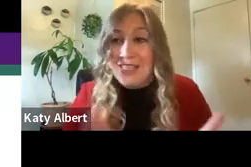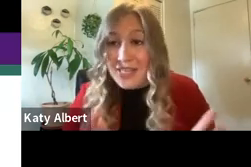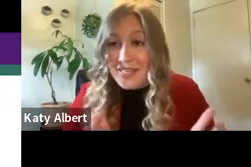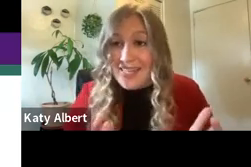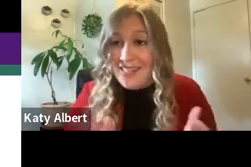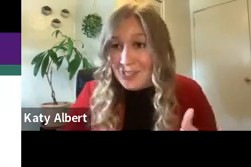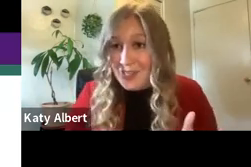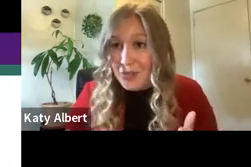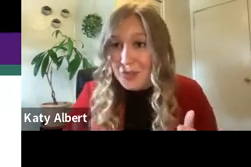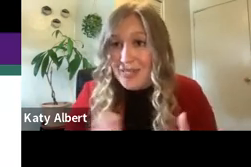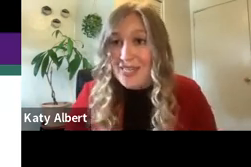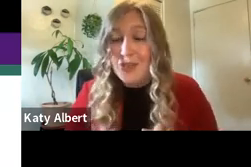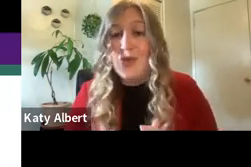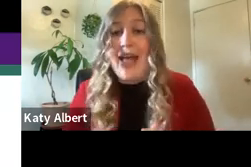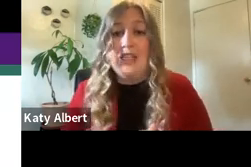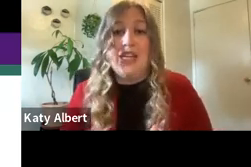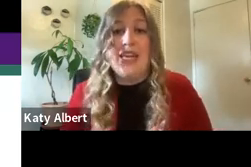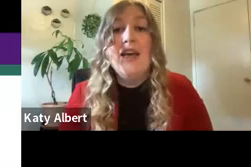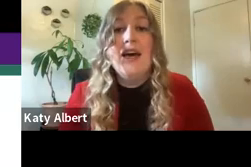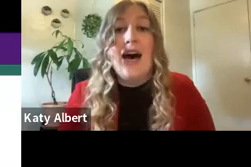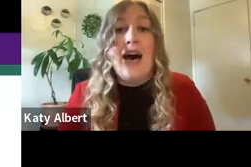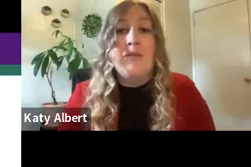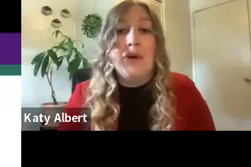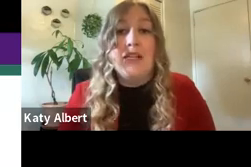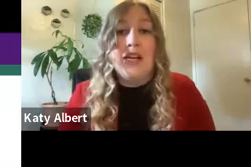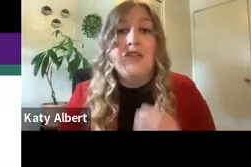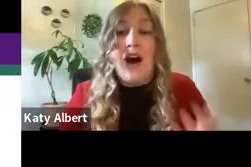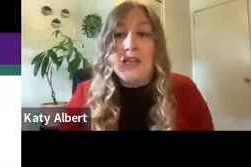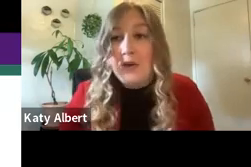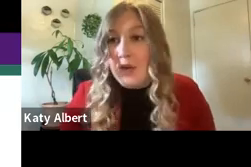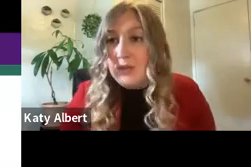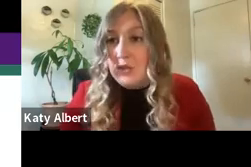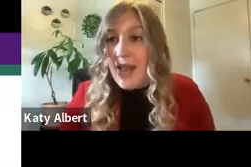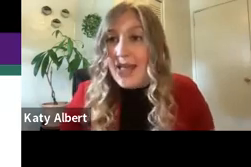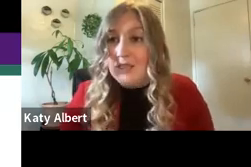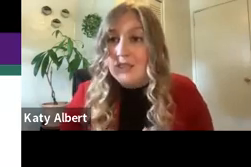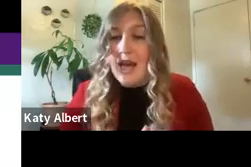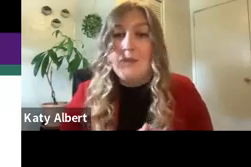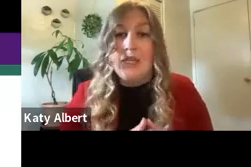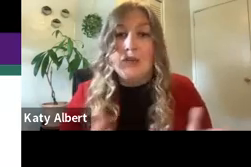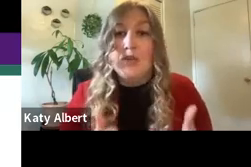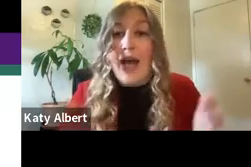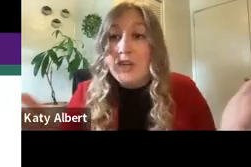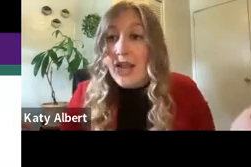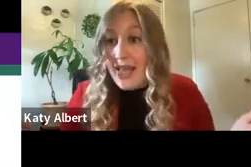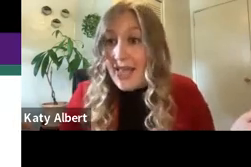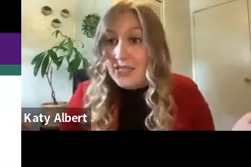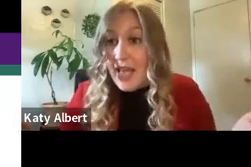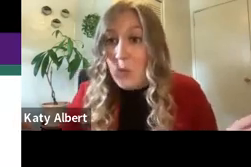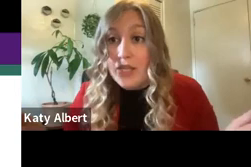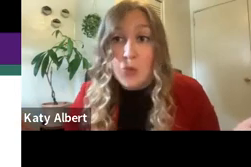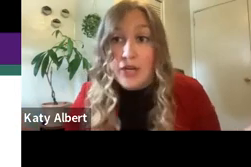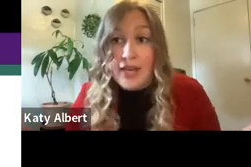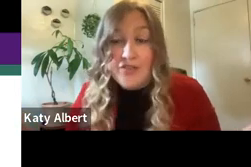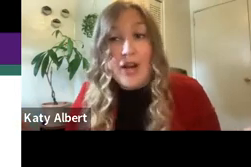some agility in your social media strategy. But, follow those trends, try your hand